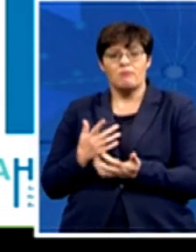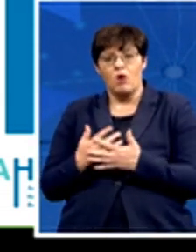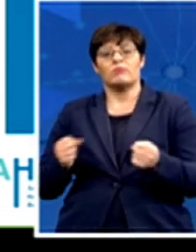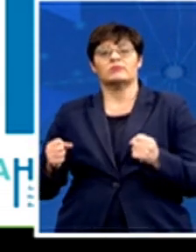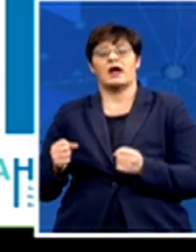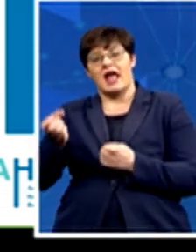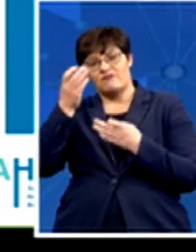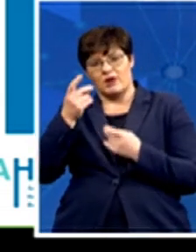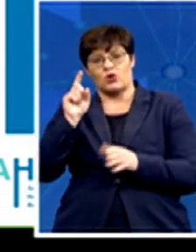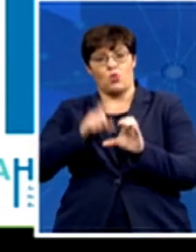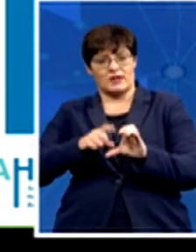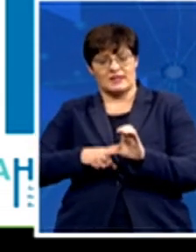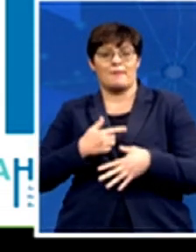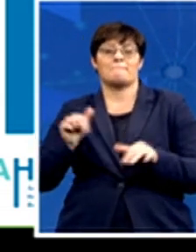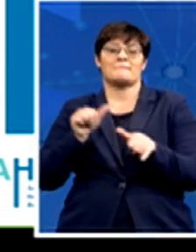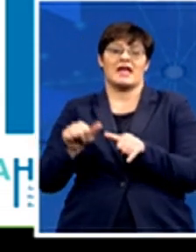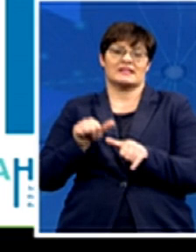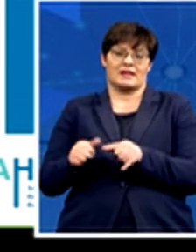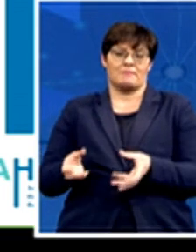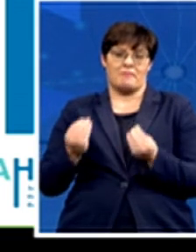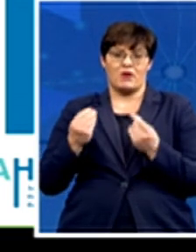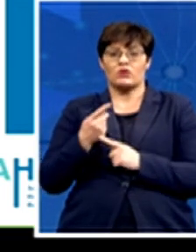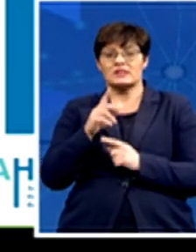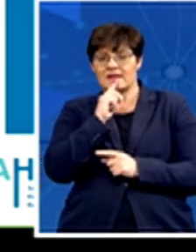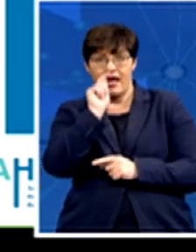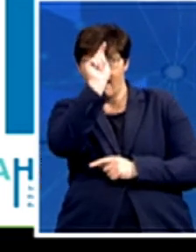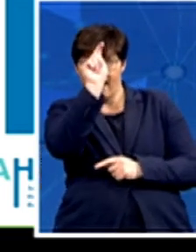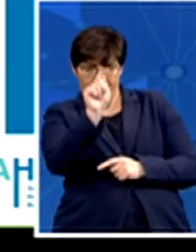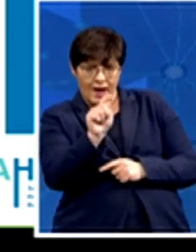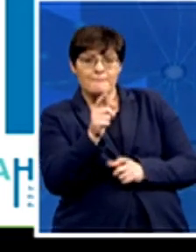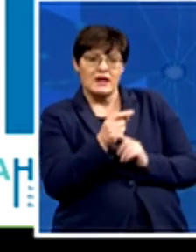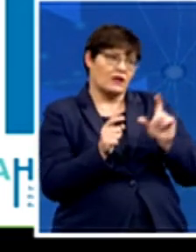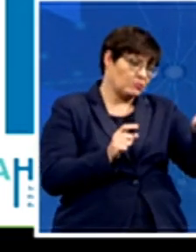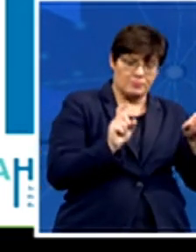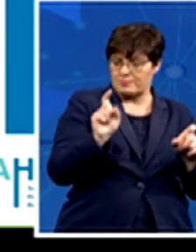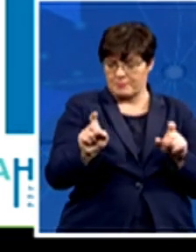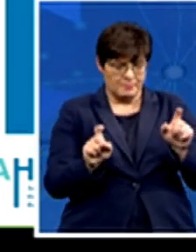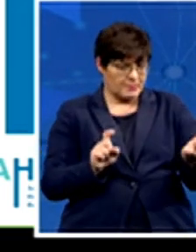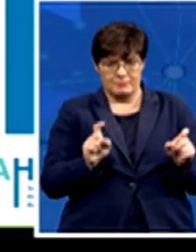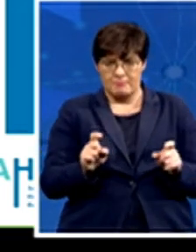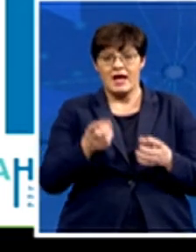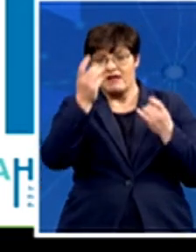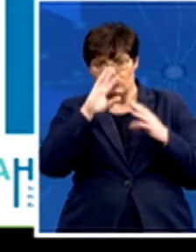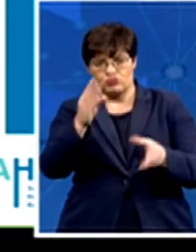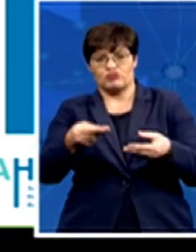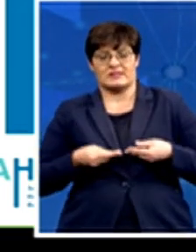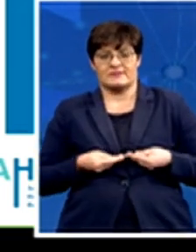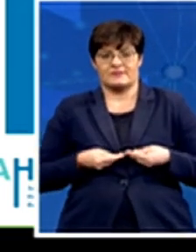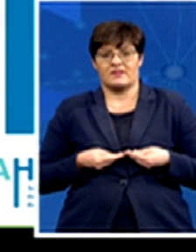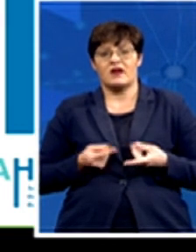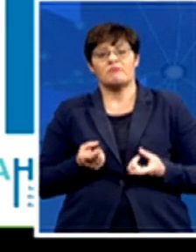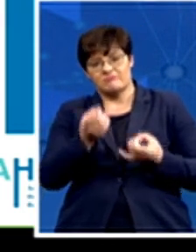indicate what mandatory fields should be there so that the kind of data that you receive can actually inform clinical decision